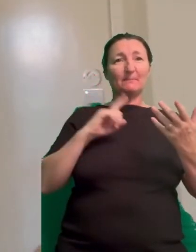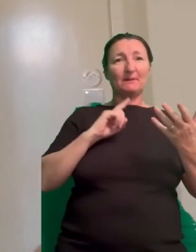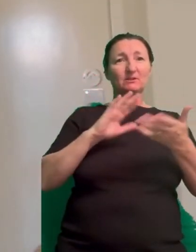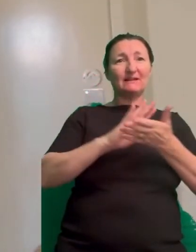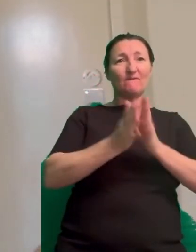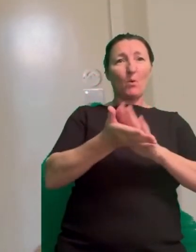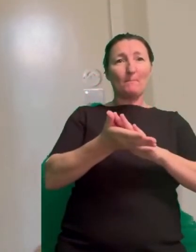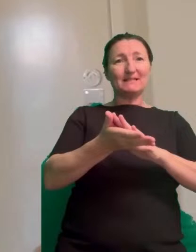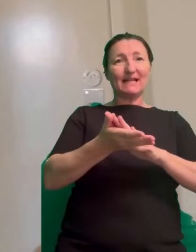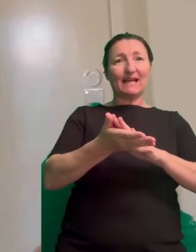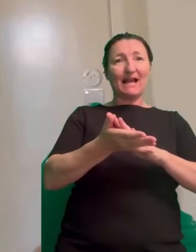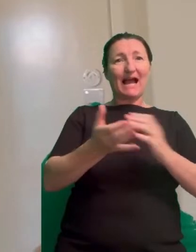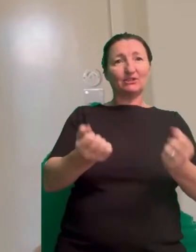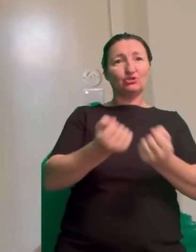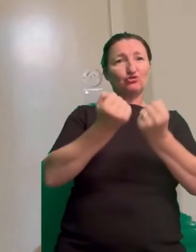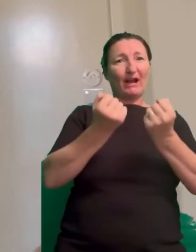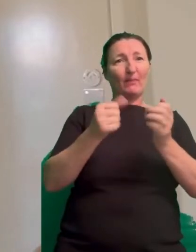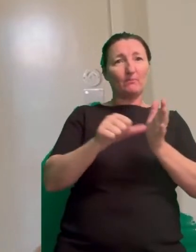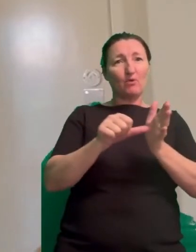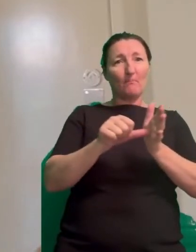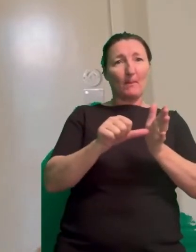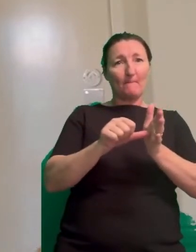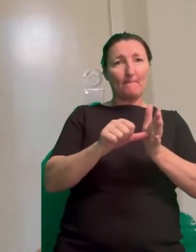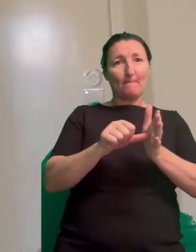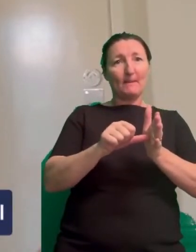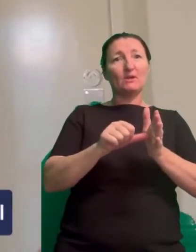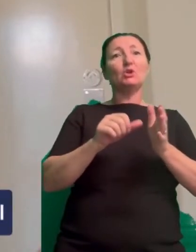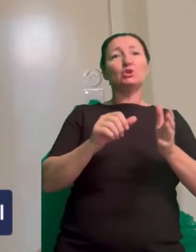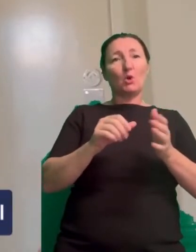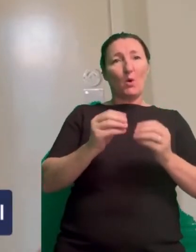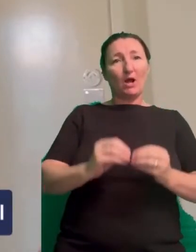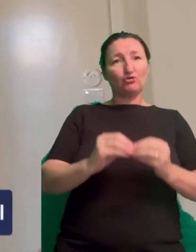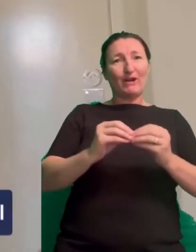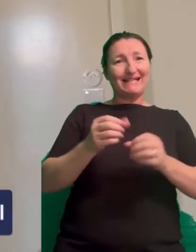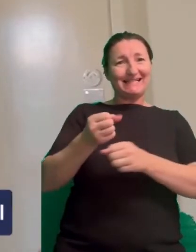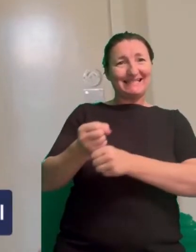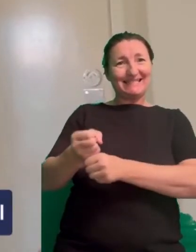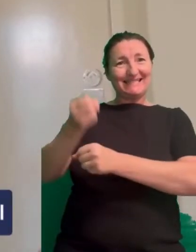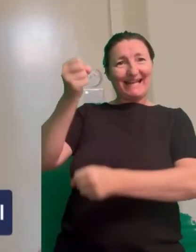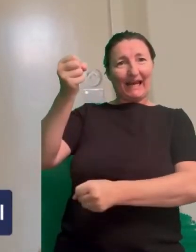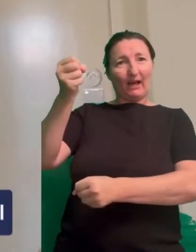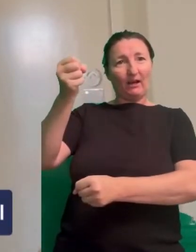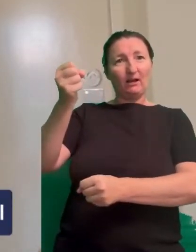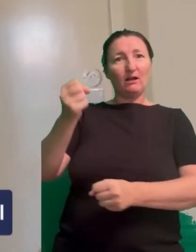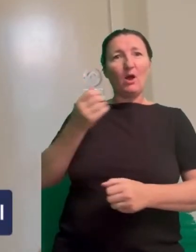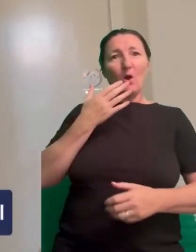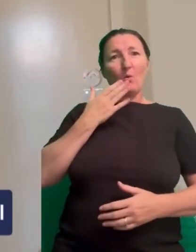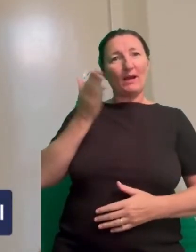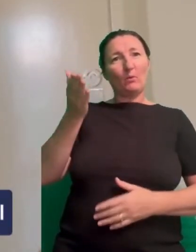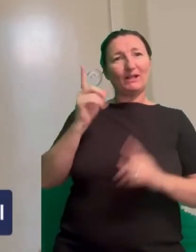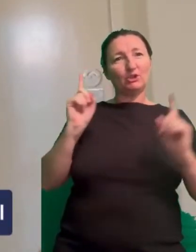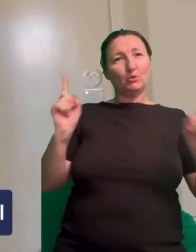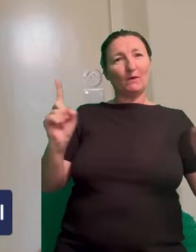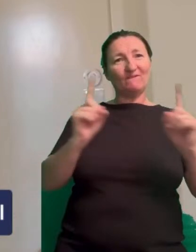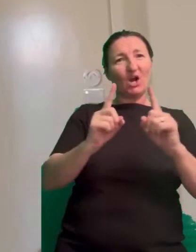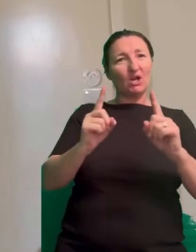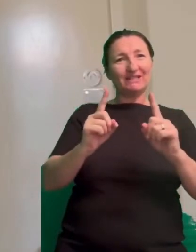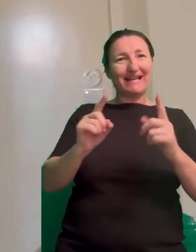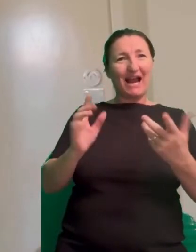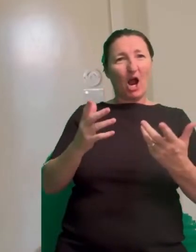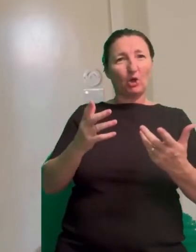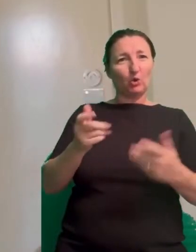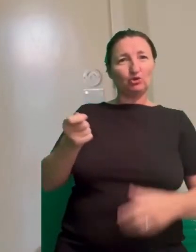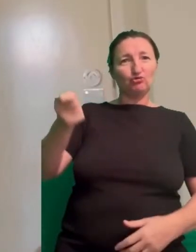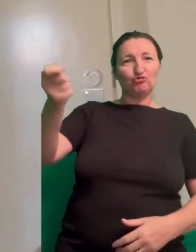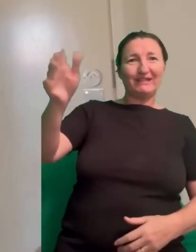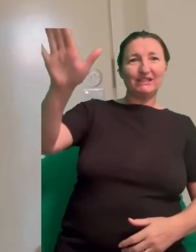So I got my first stick when I was at uni because I couldn't reach the lift button and I got